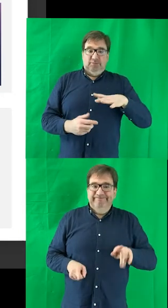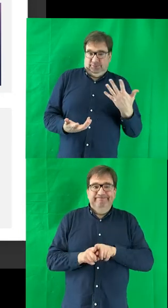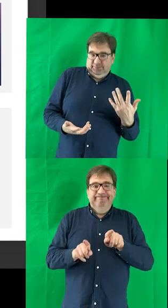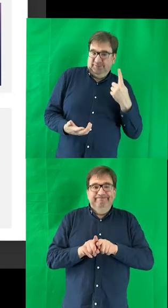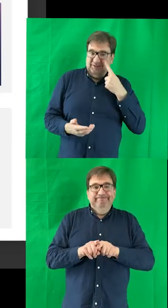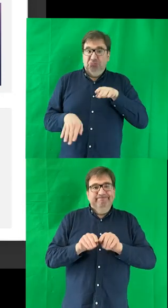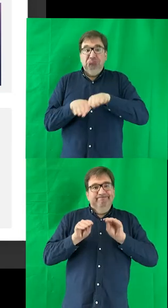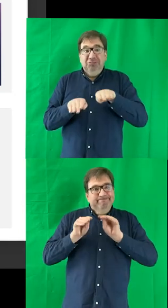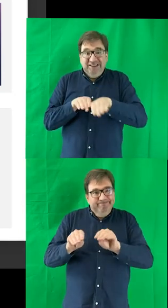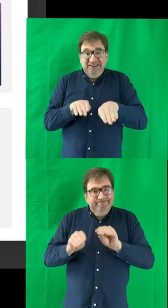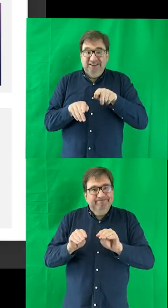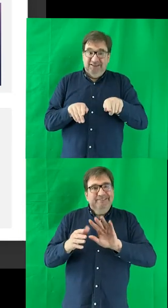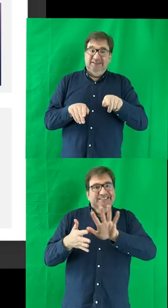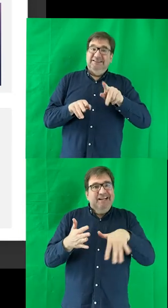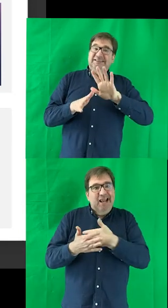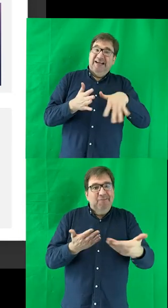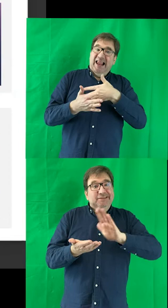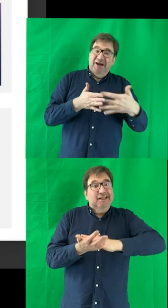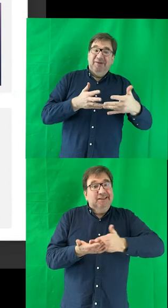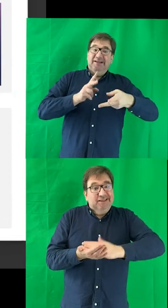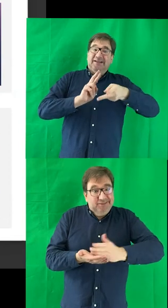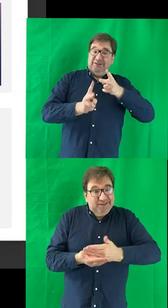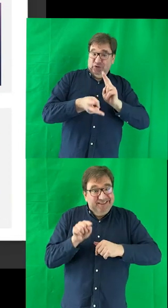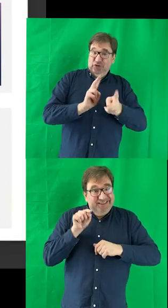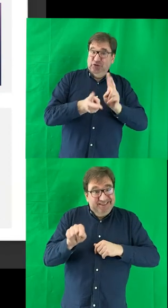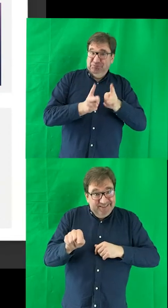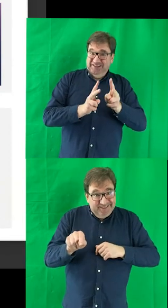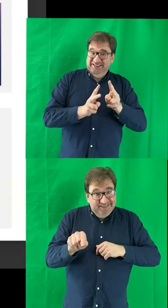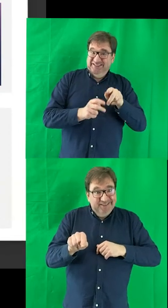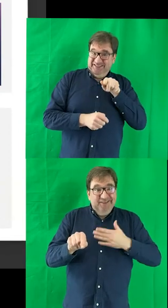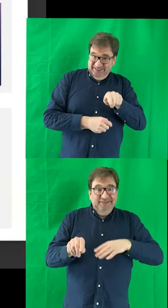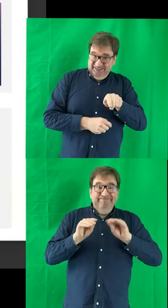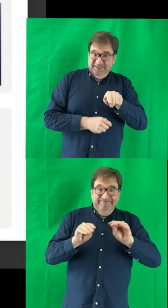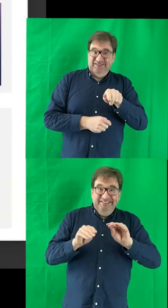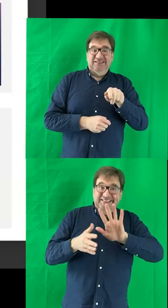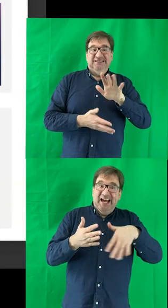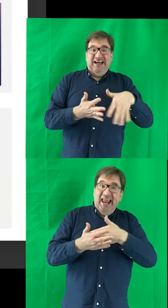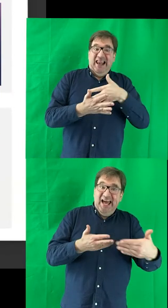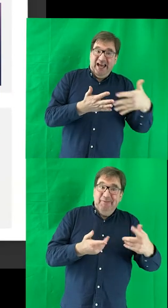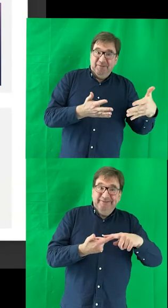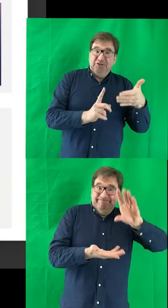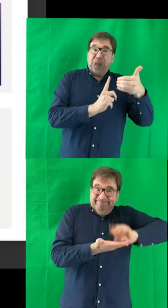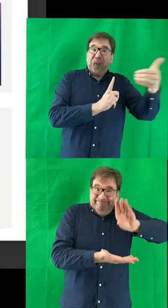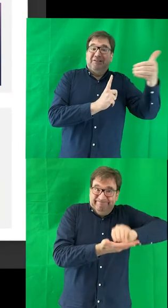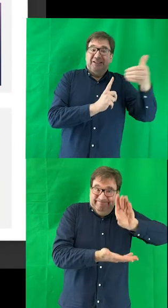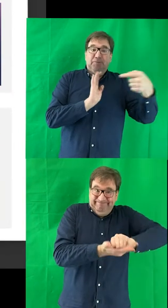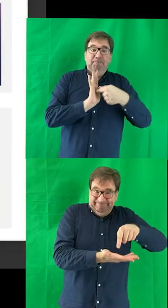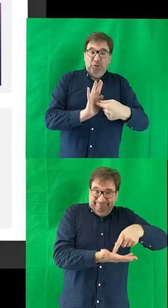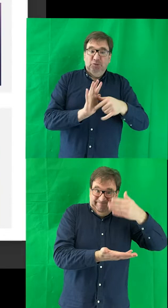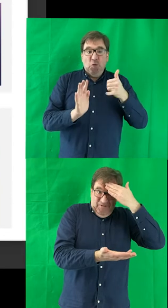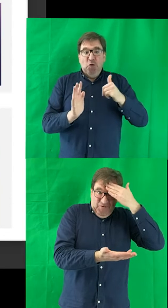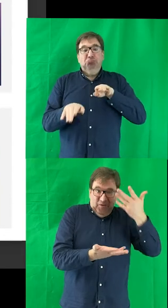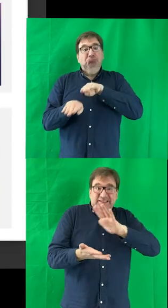either as a basis for training sign language interpreting, sign language recognition models,